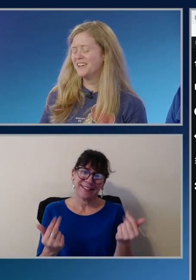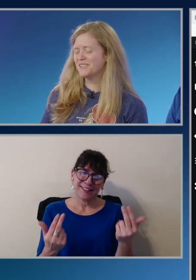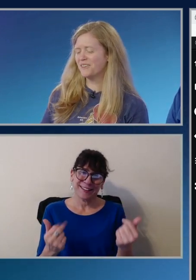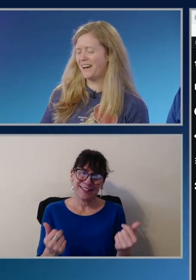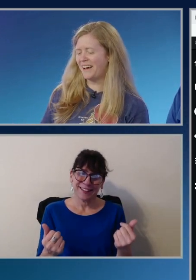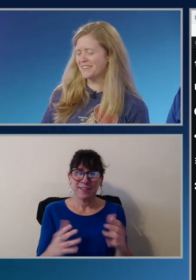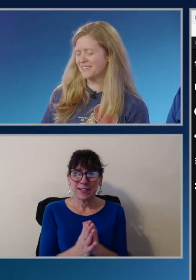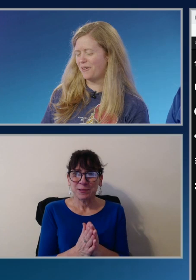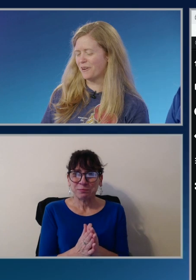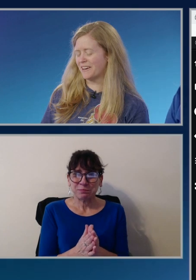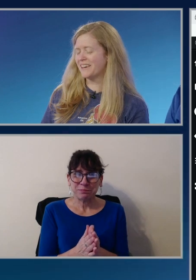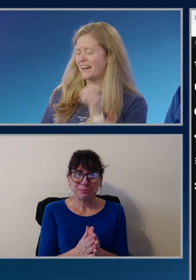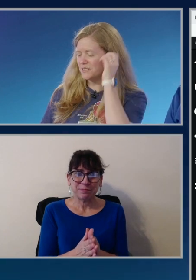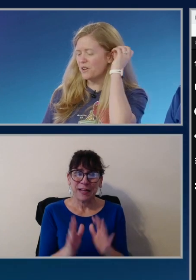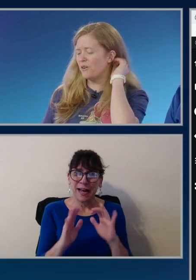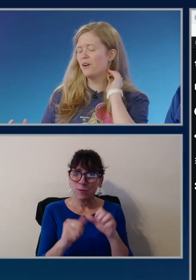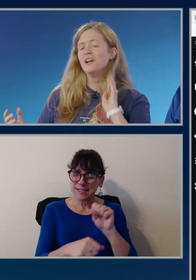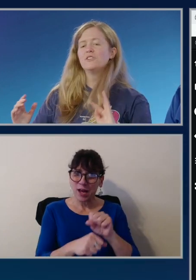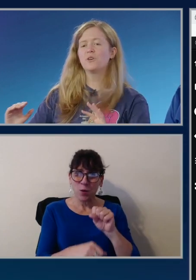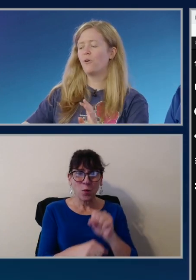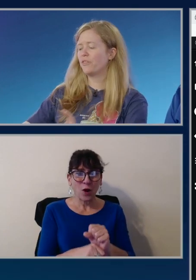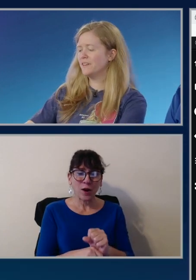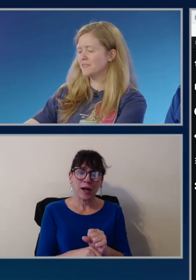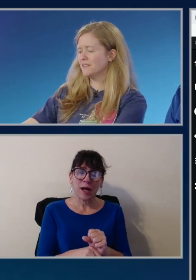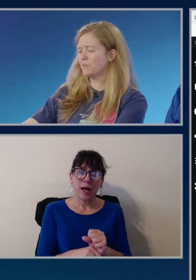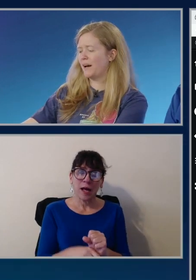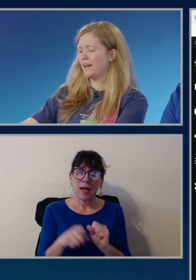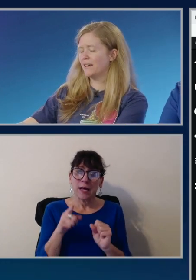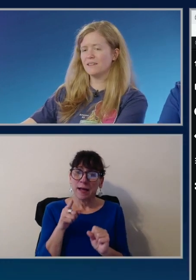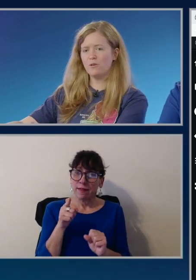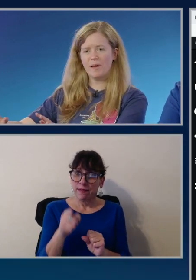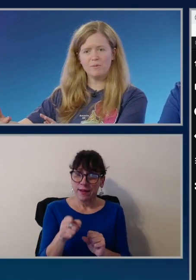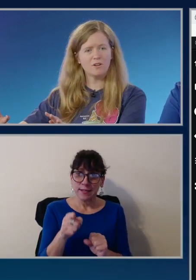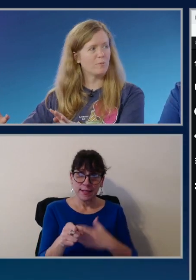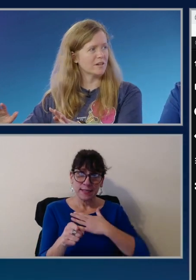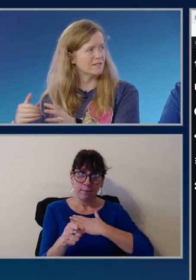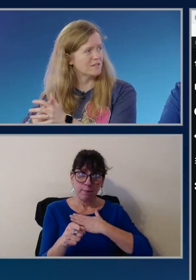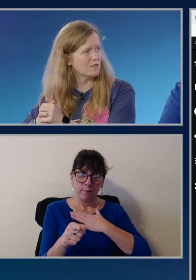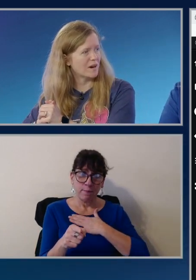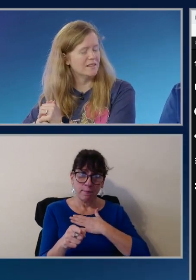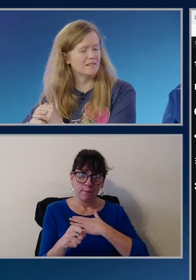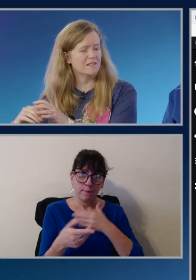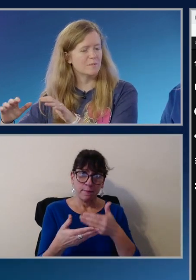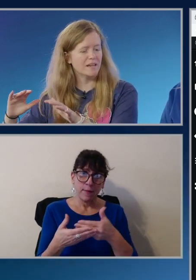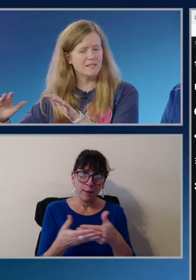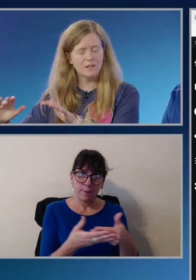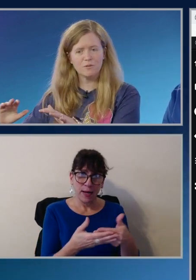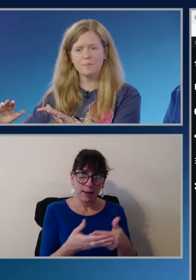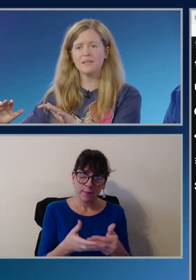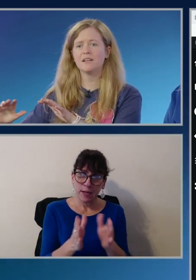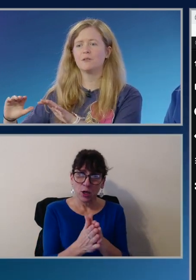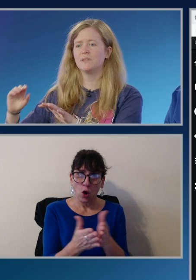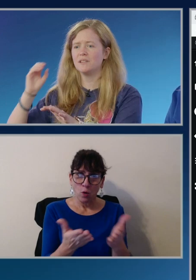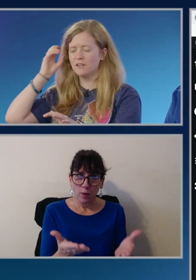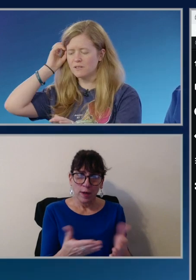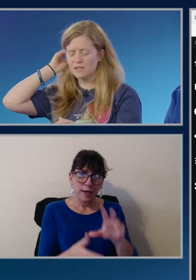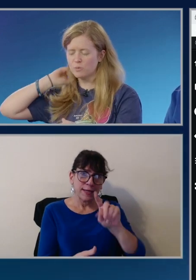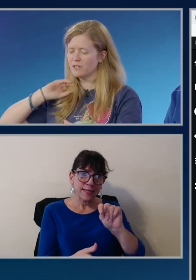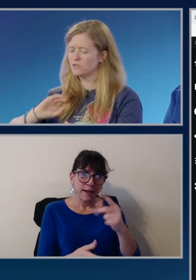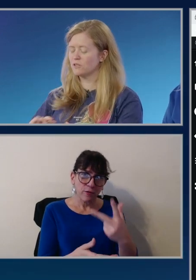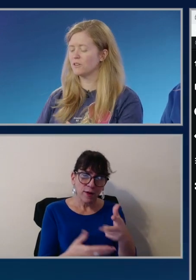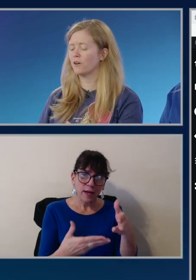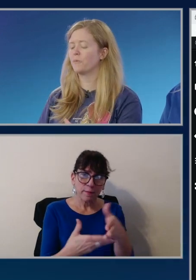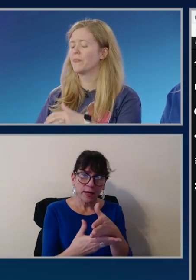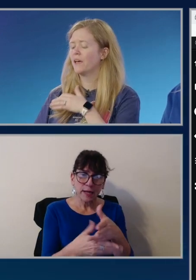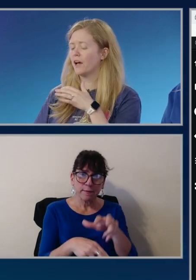called? So how does that work? Yeah, so this is my little baby notebook instance, right? This is my T3 Medium sitting here in